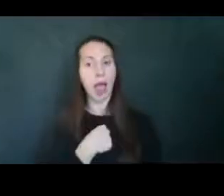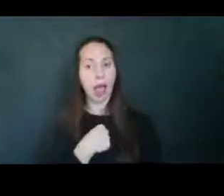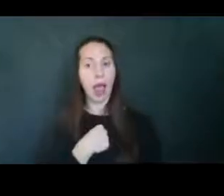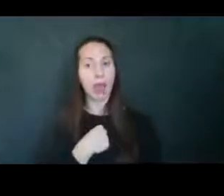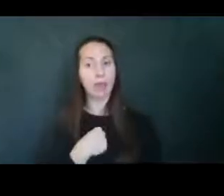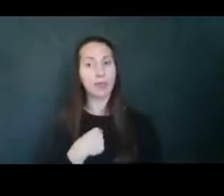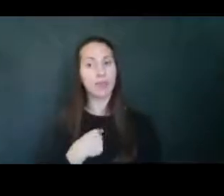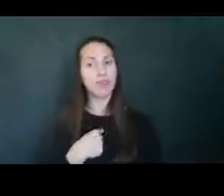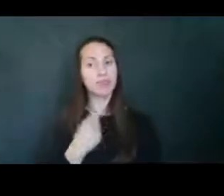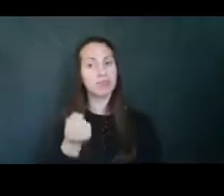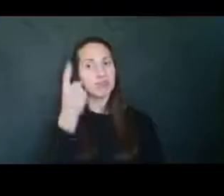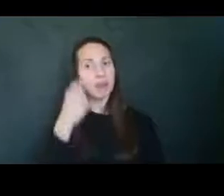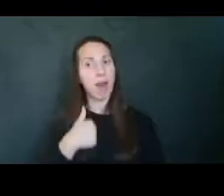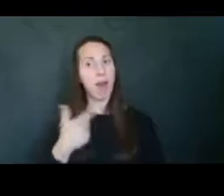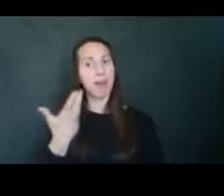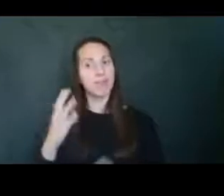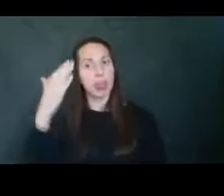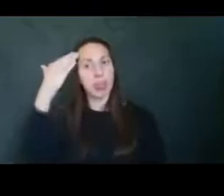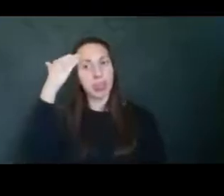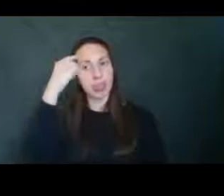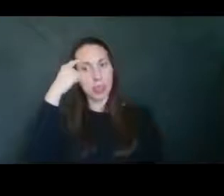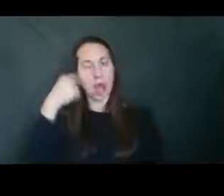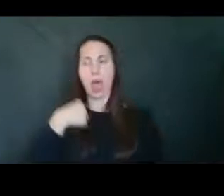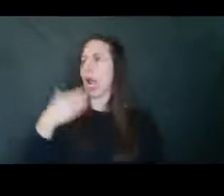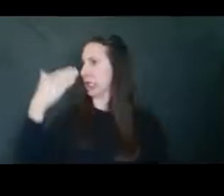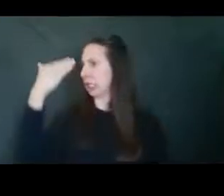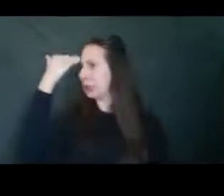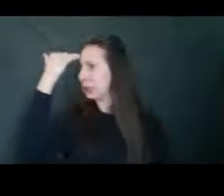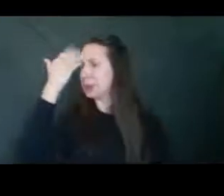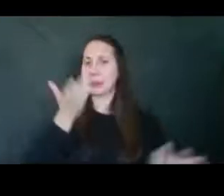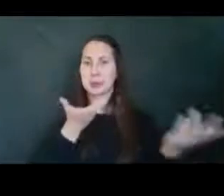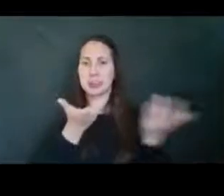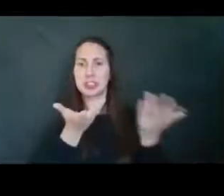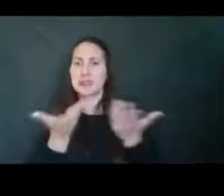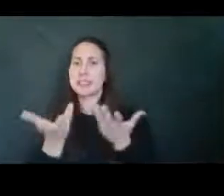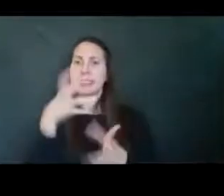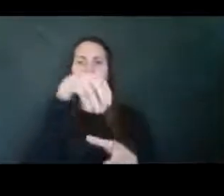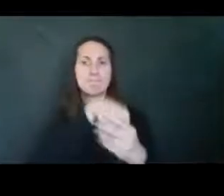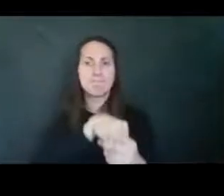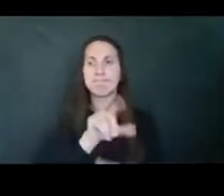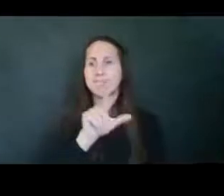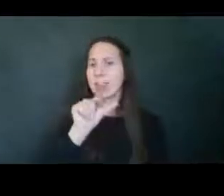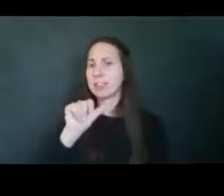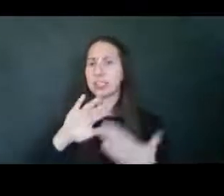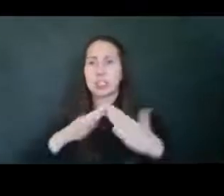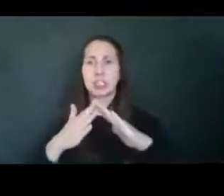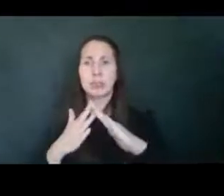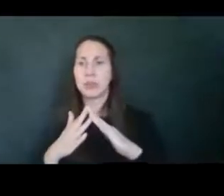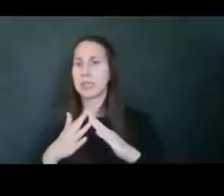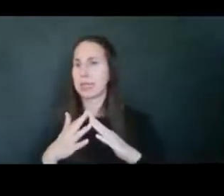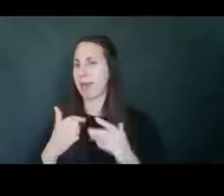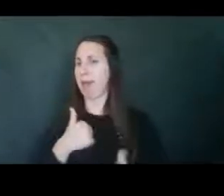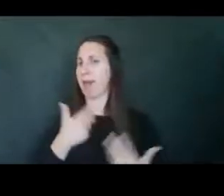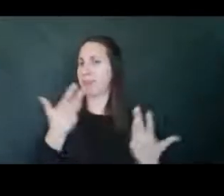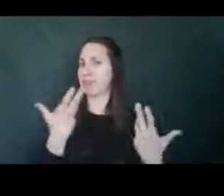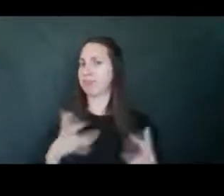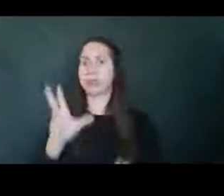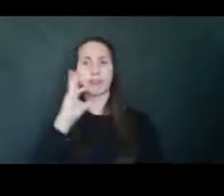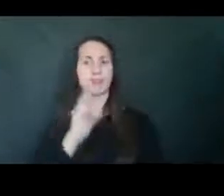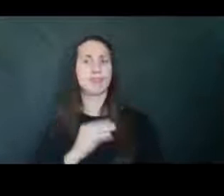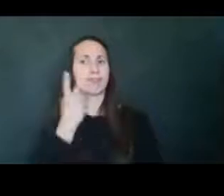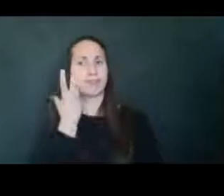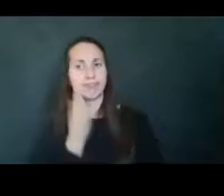knowledgeable about the services in the Los Angeles community, really enormous expertise in that area. And it